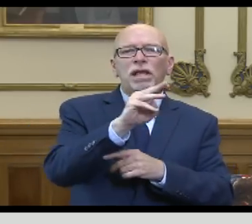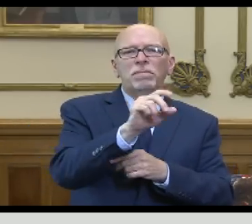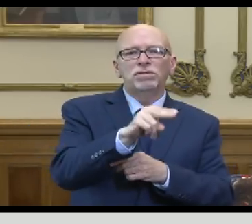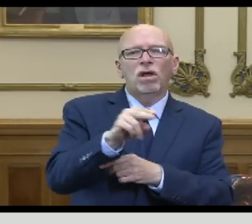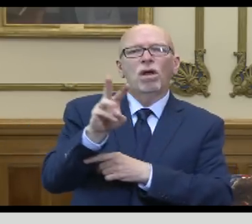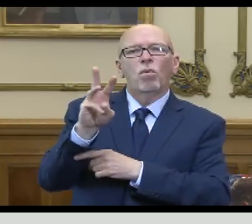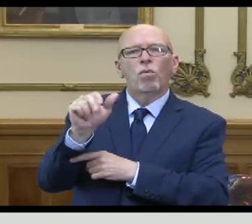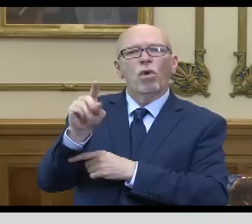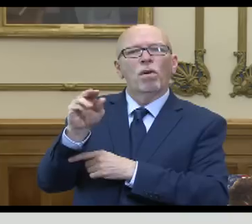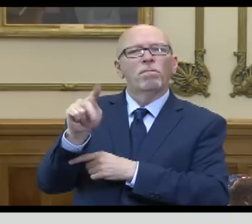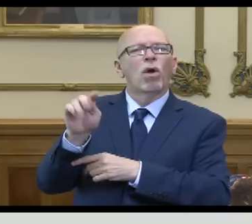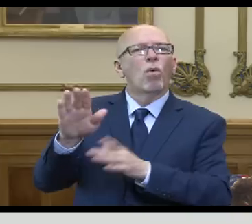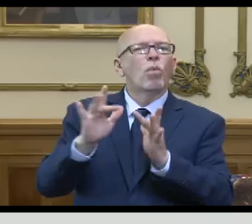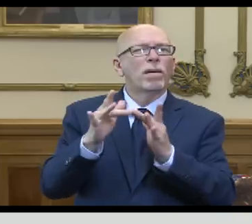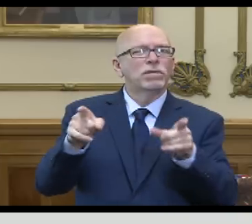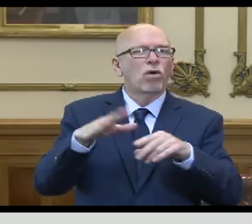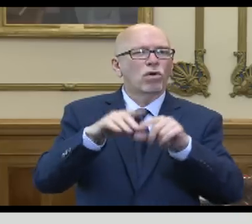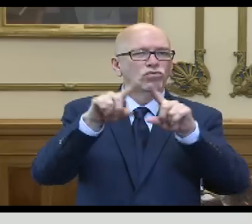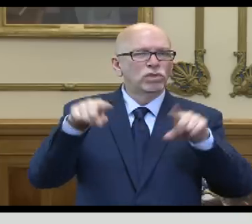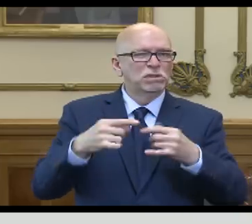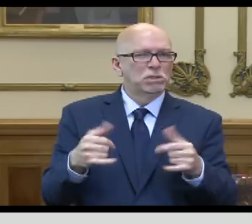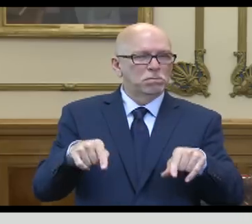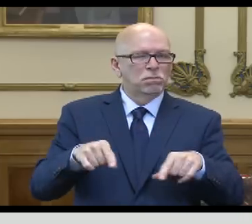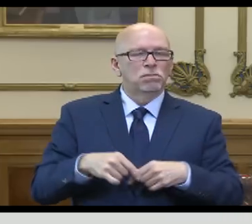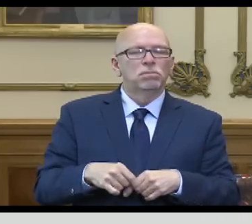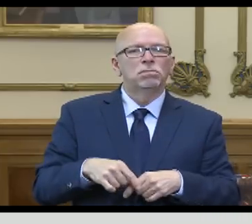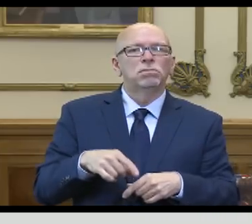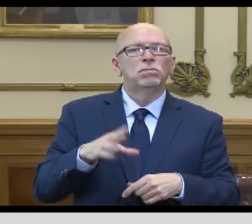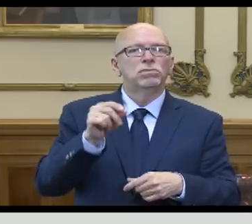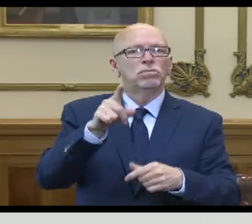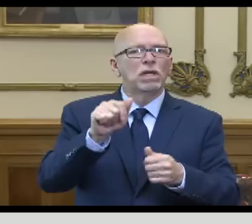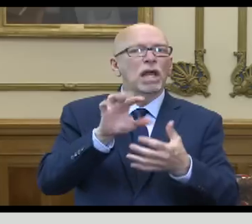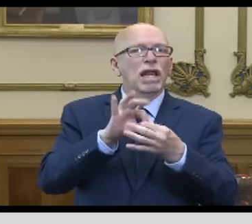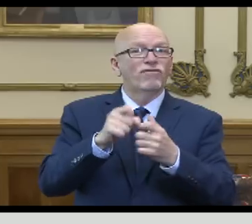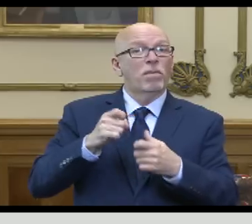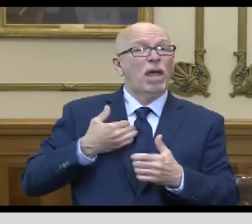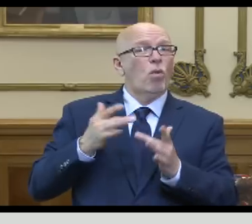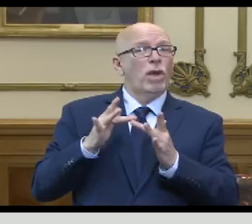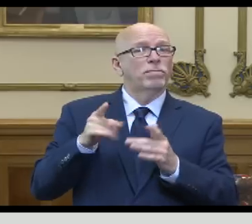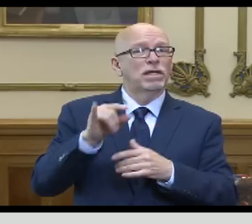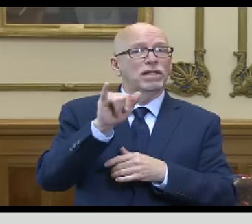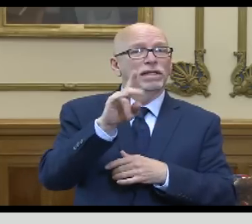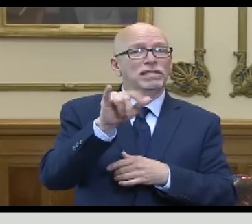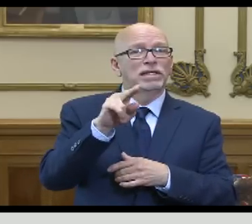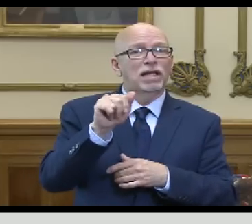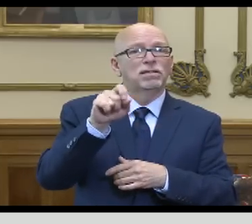Walmart websites, which are shown on your screen, and we link to those as well from our website at